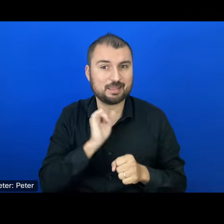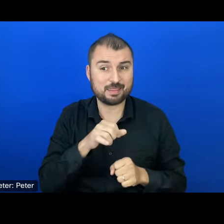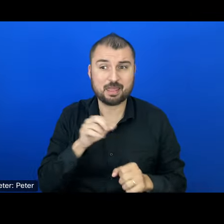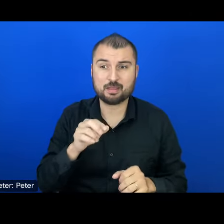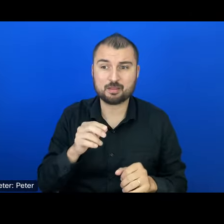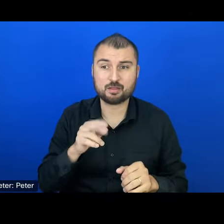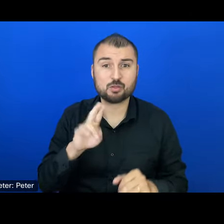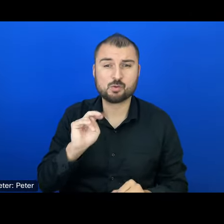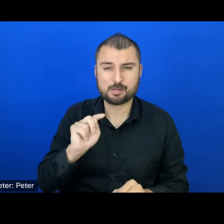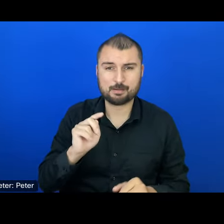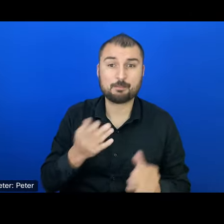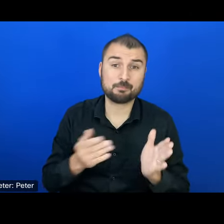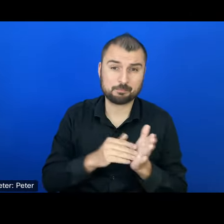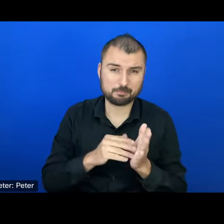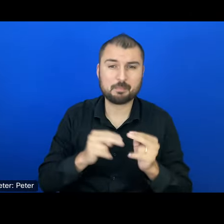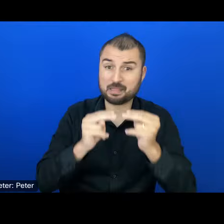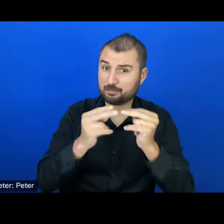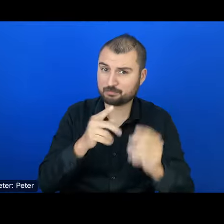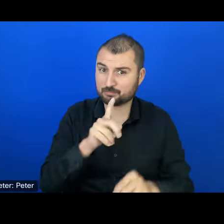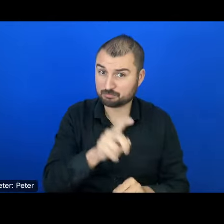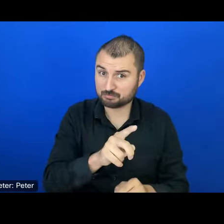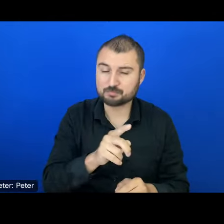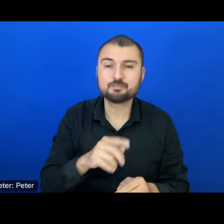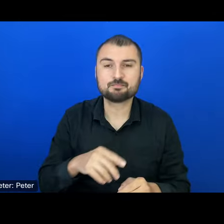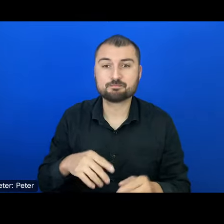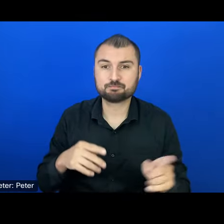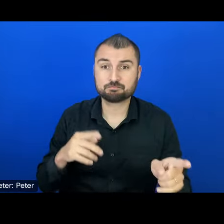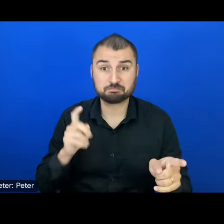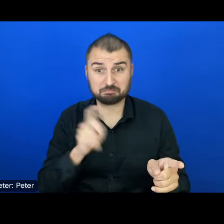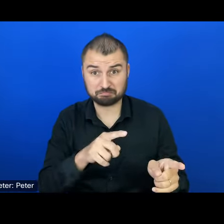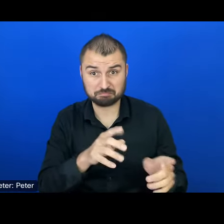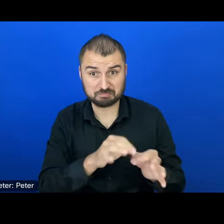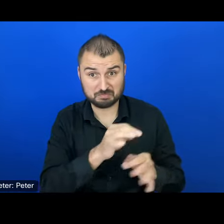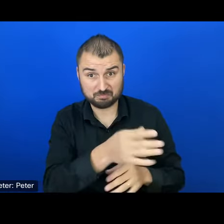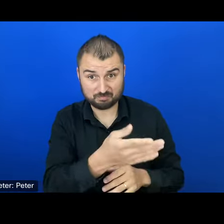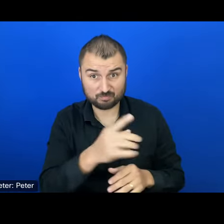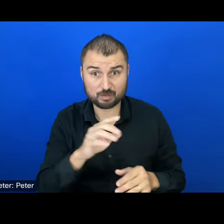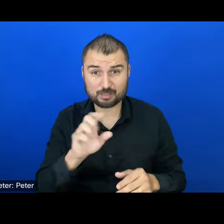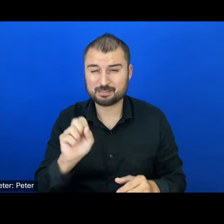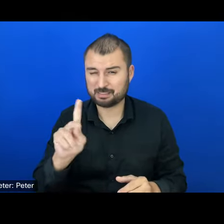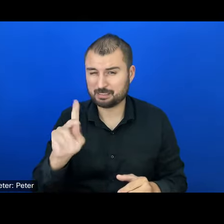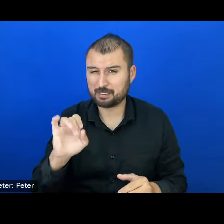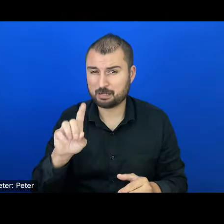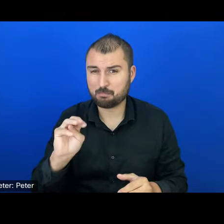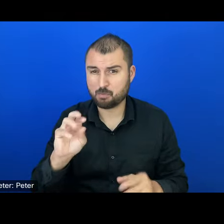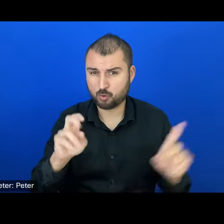rebuilt? That's a good question, Mr. Chair. I may defer to Mr. Skidmore on this one as well.